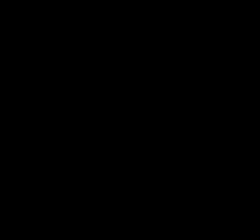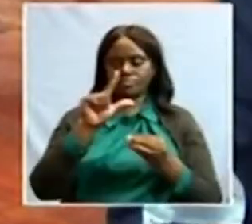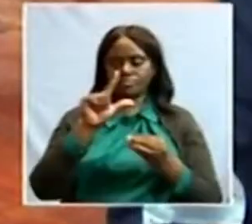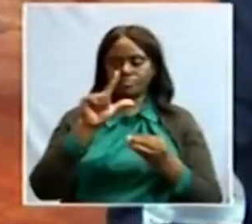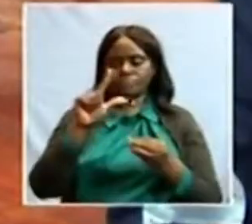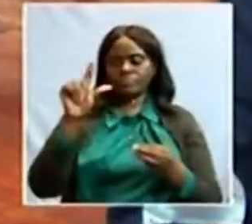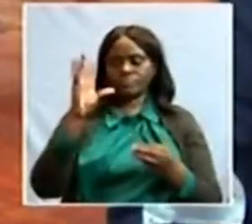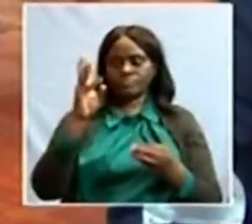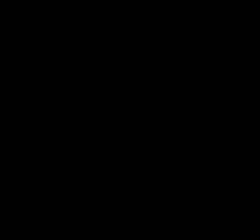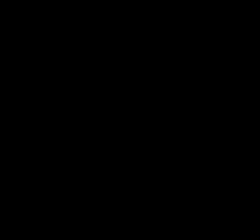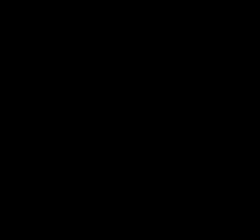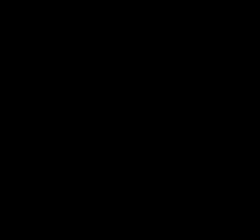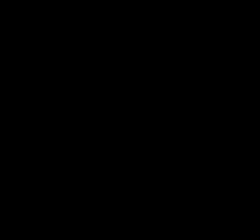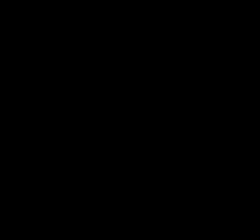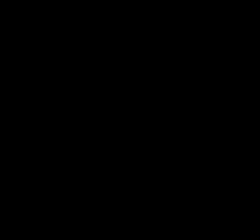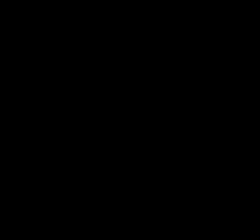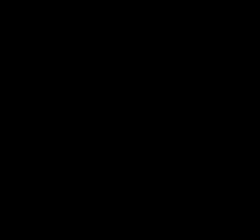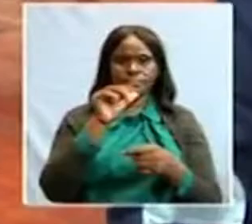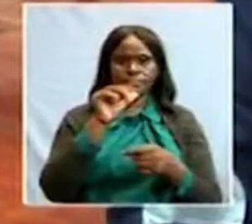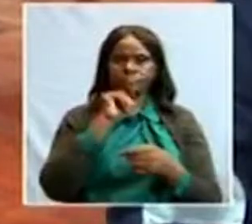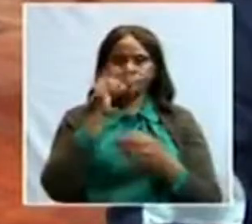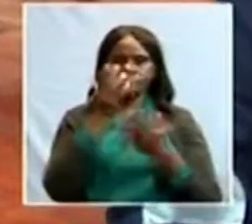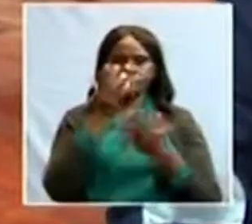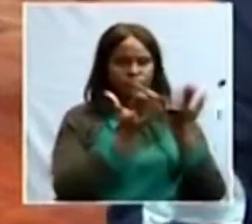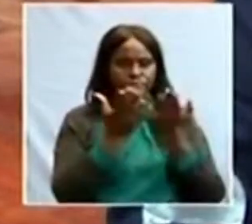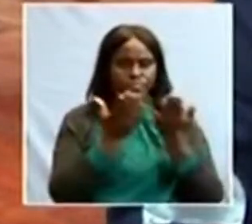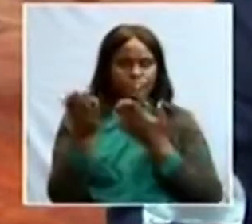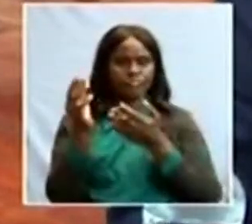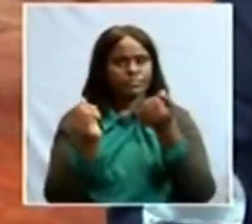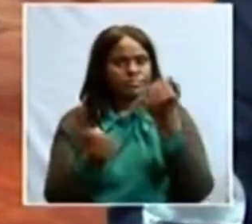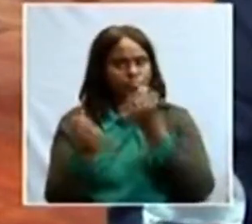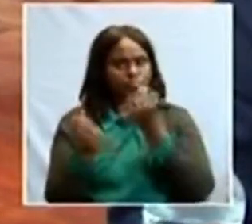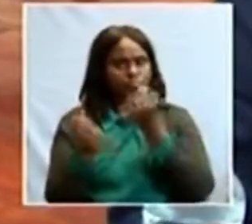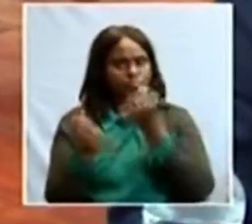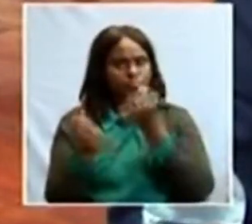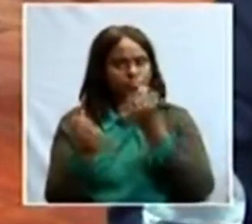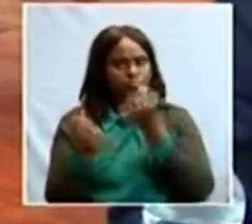Failure to dispose of unserviceable motor vehicles.